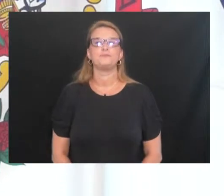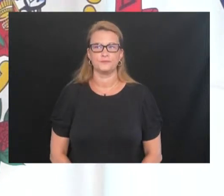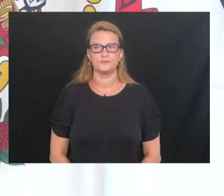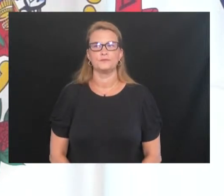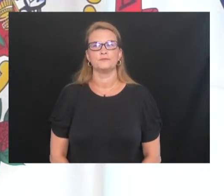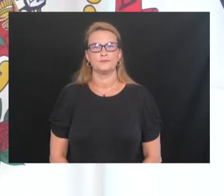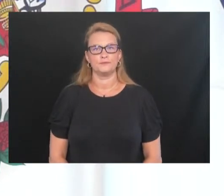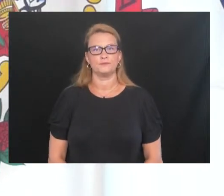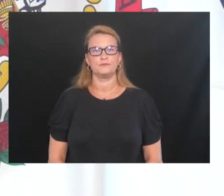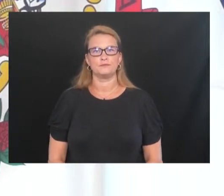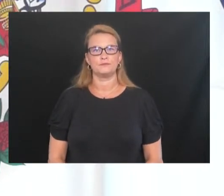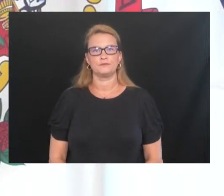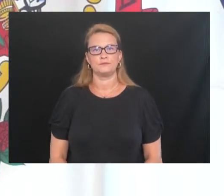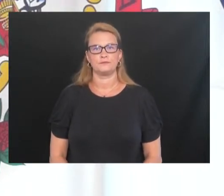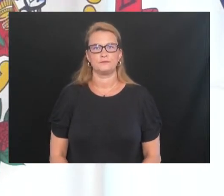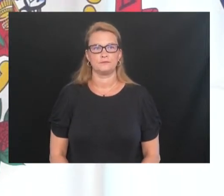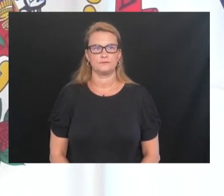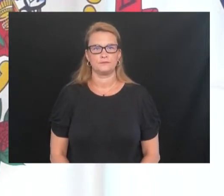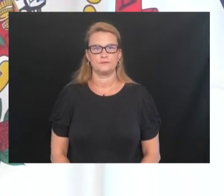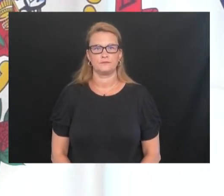bad. We're at